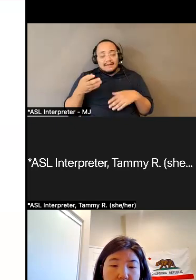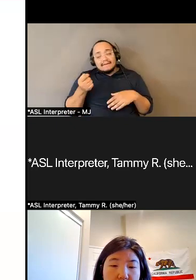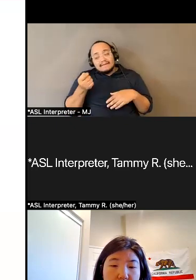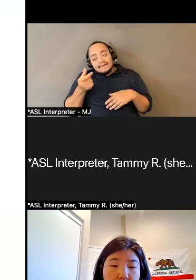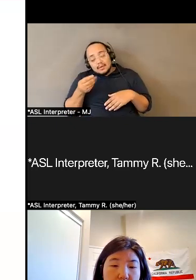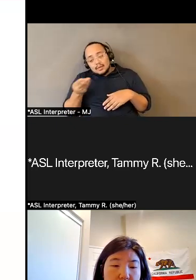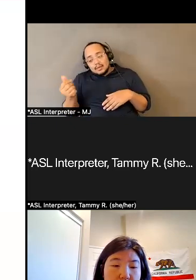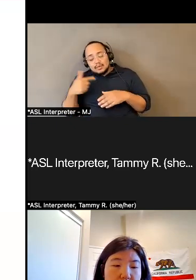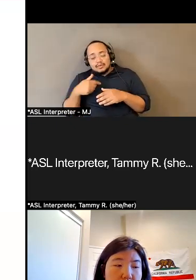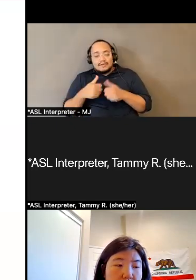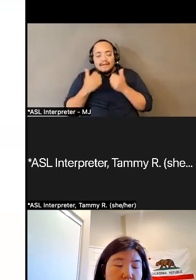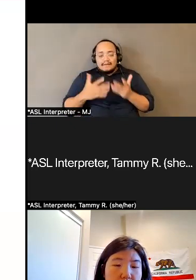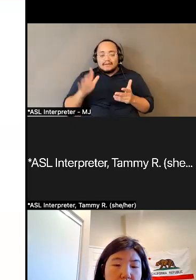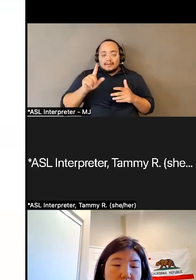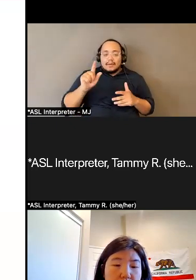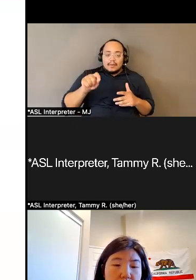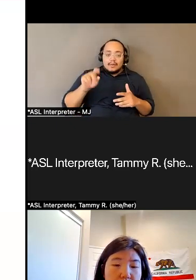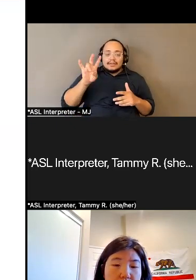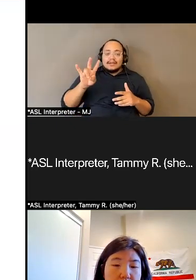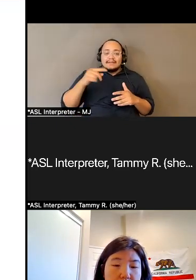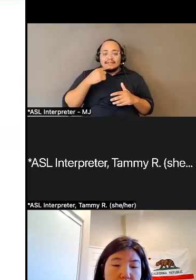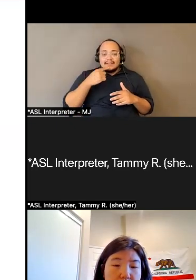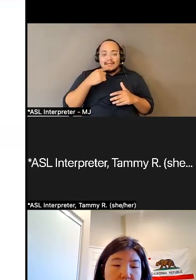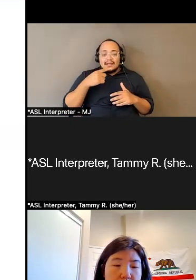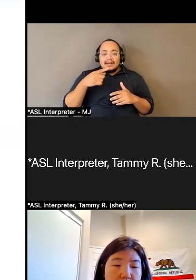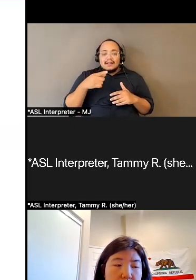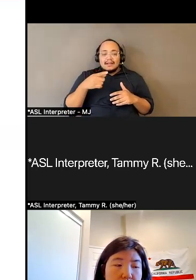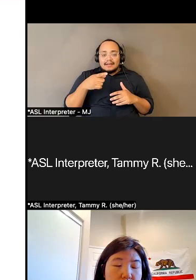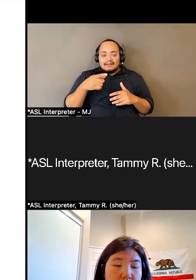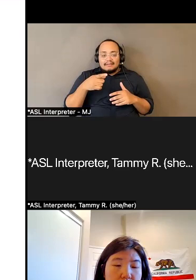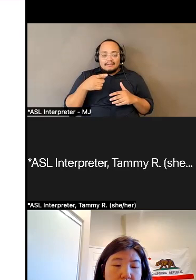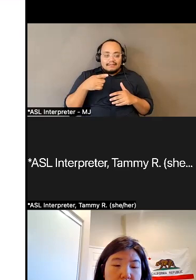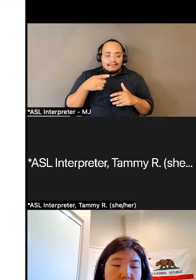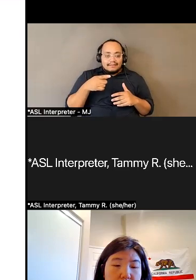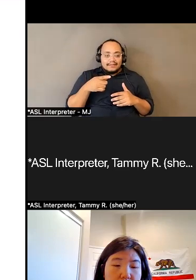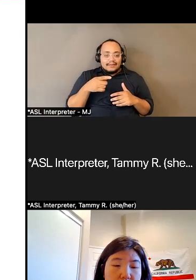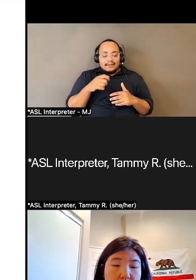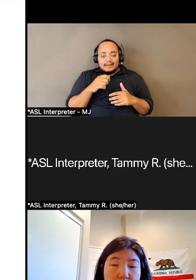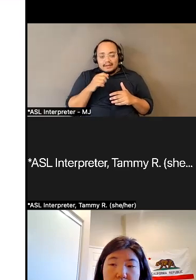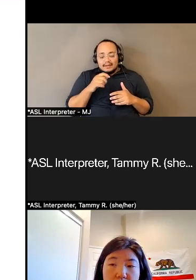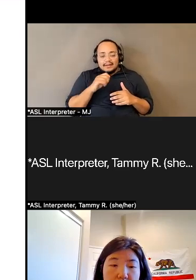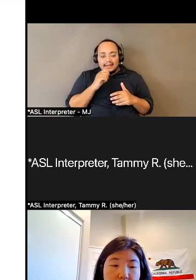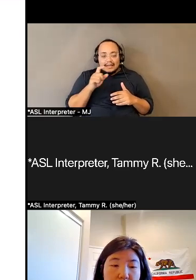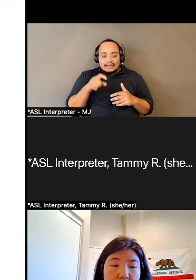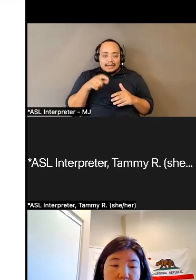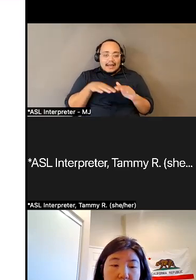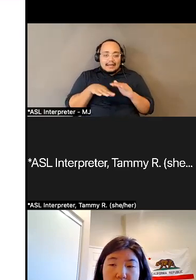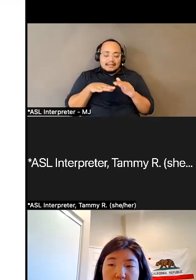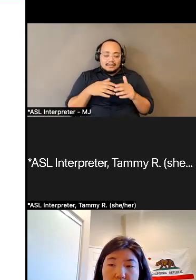just 1.7% of our sample, indicated that what they need is access to shelter or short-term